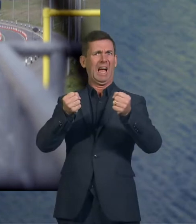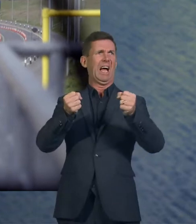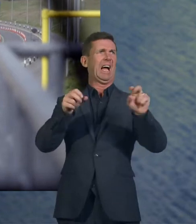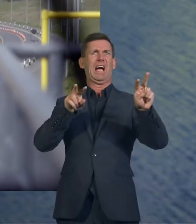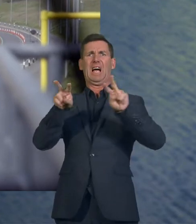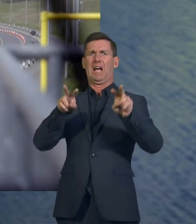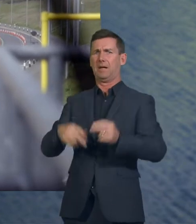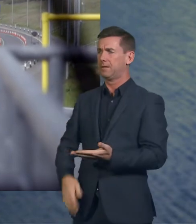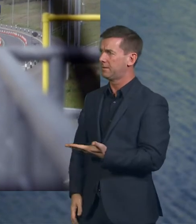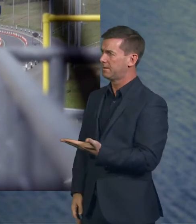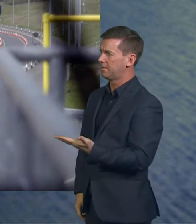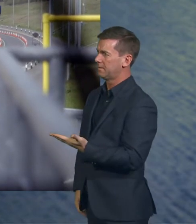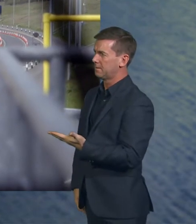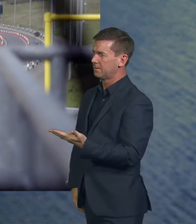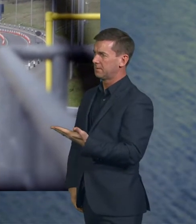Oh, no.